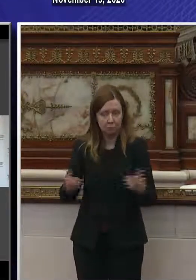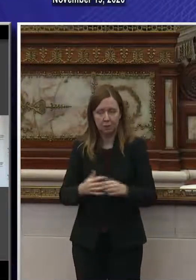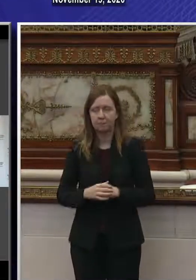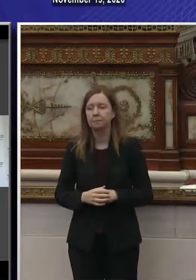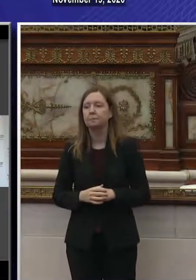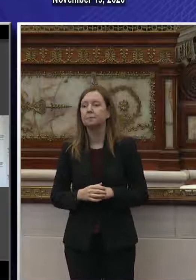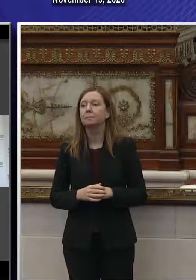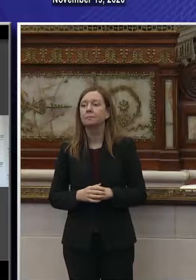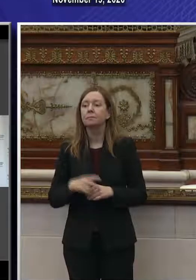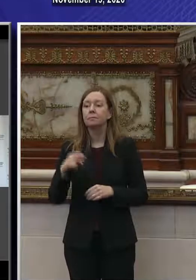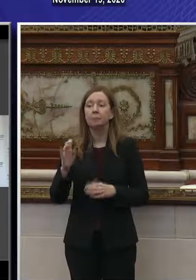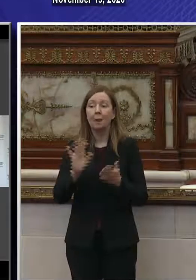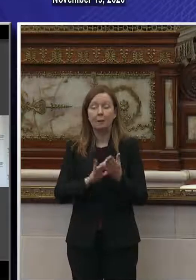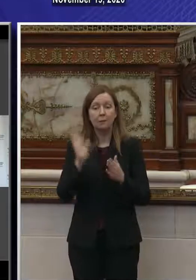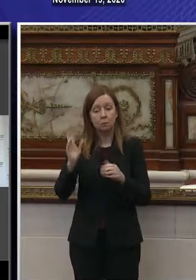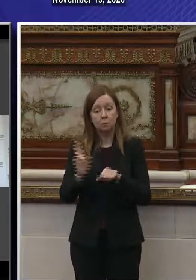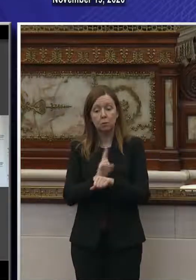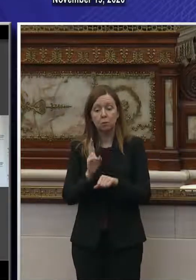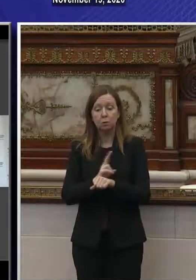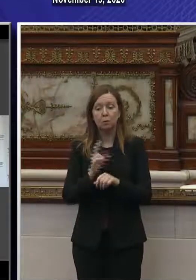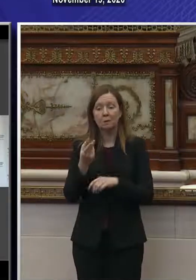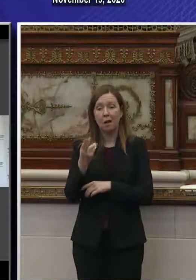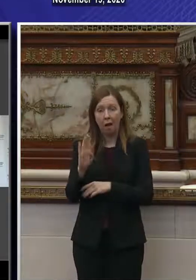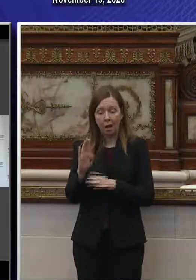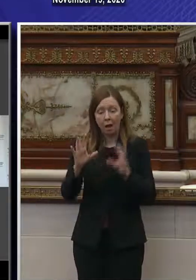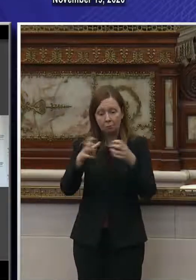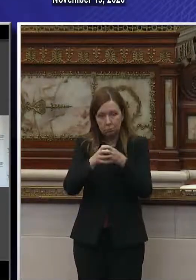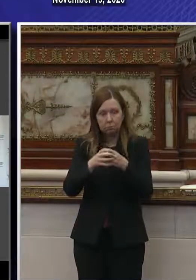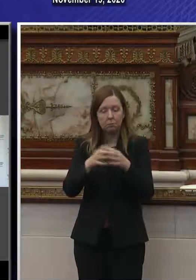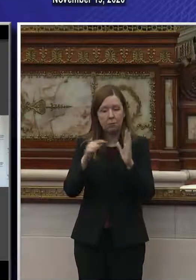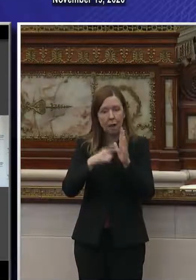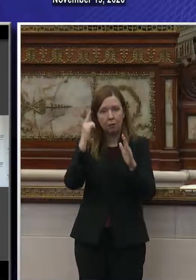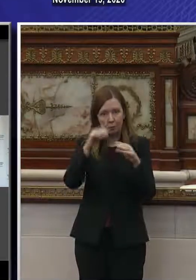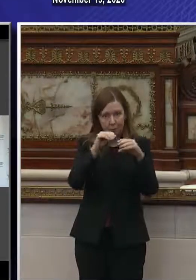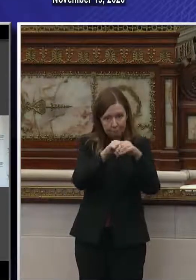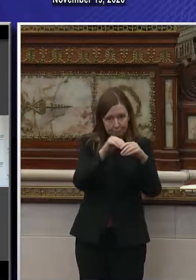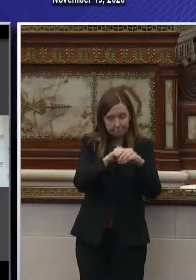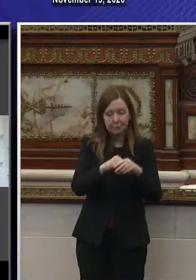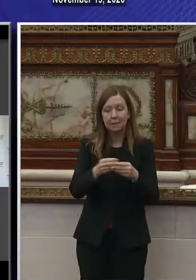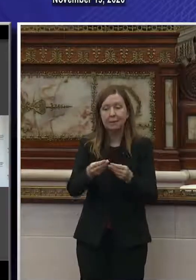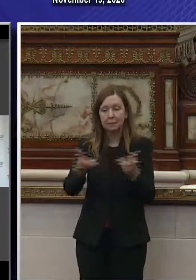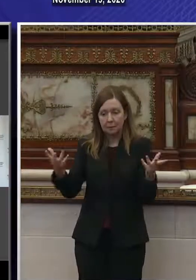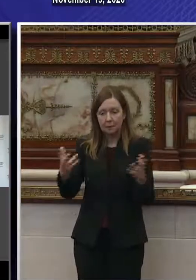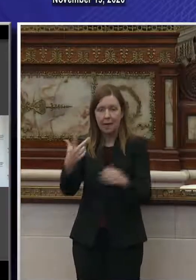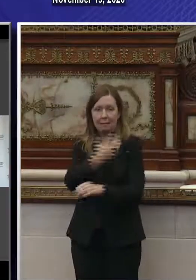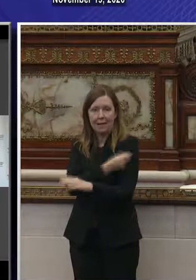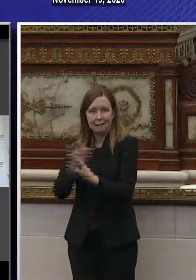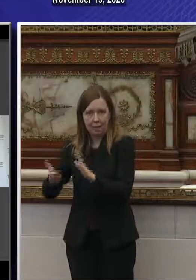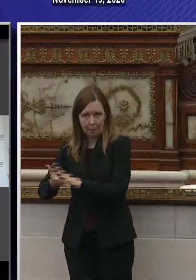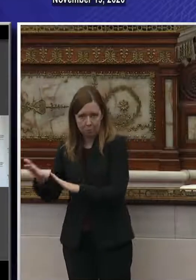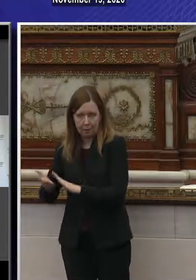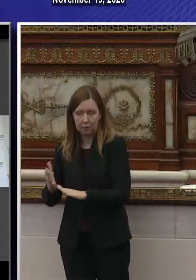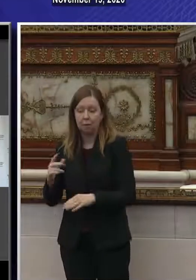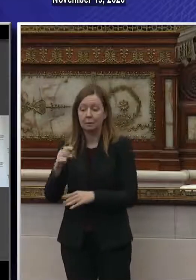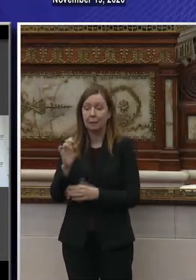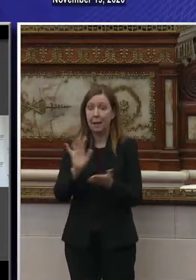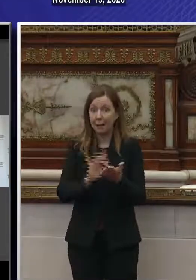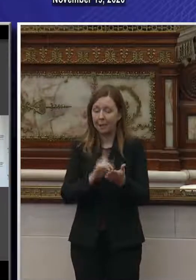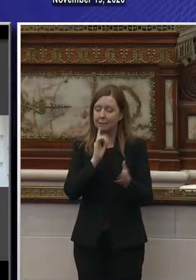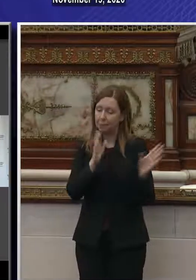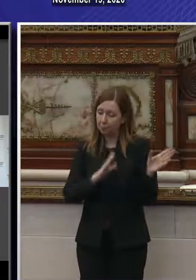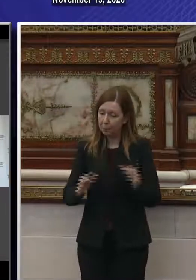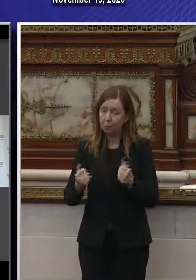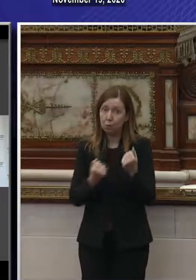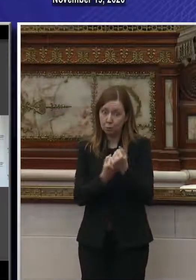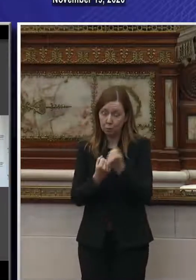plan. Penn Medicine will utilize a hub and spoke model for storage, distribution, and vaccine operations. Penn Medicine is prepared